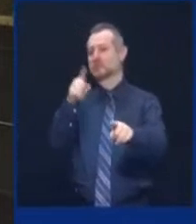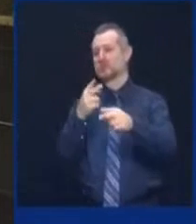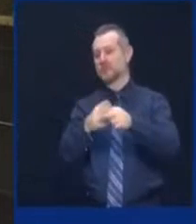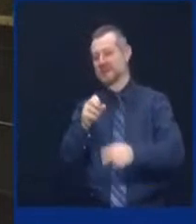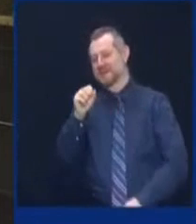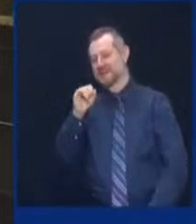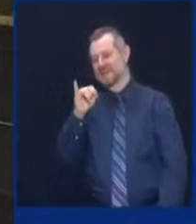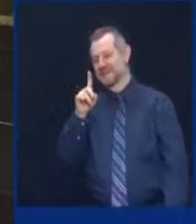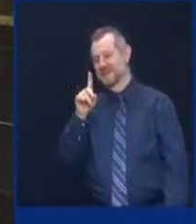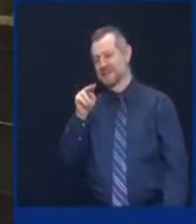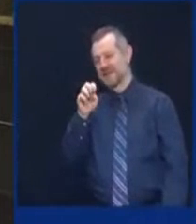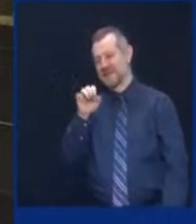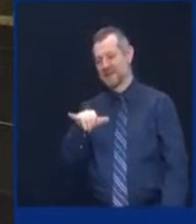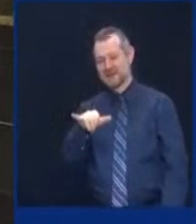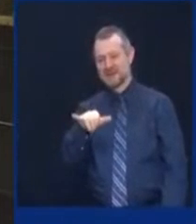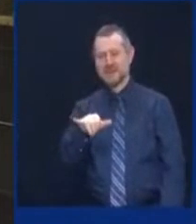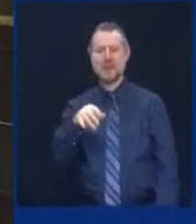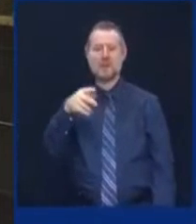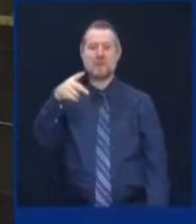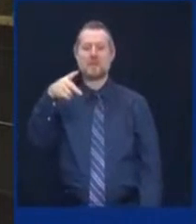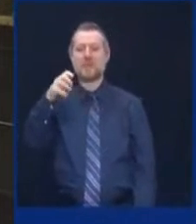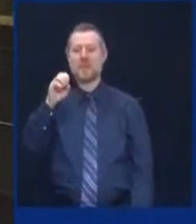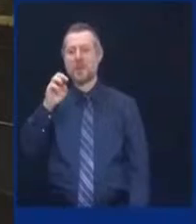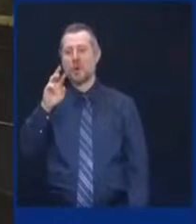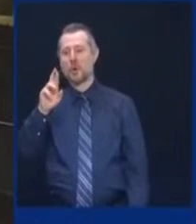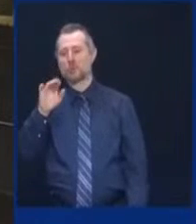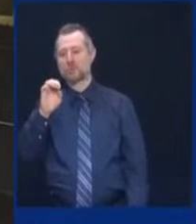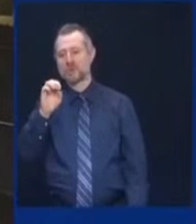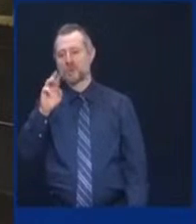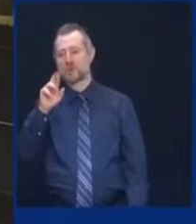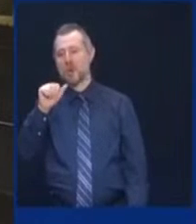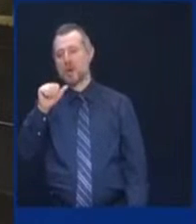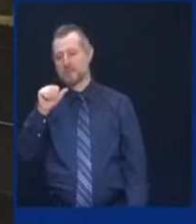The Gothamist. Sydney, your line is now open. Please unmute your microphone.